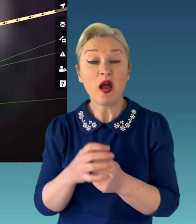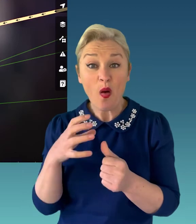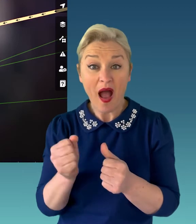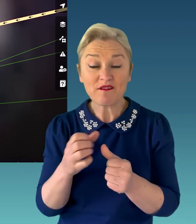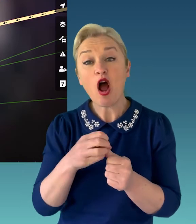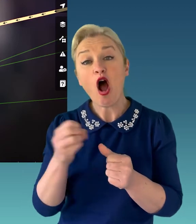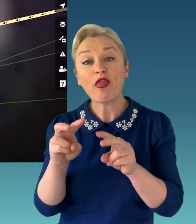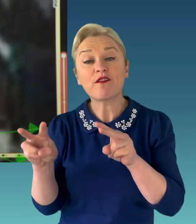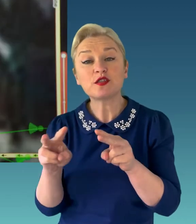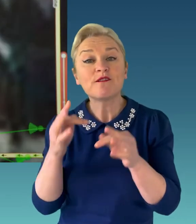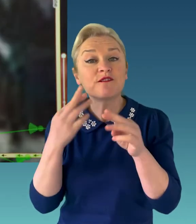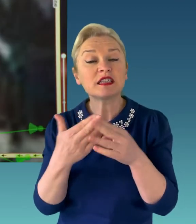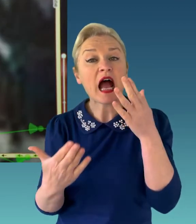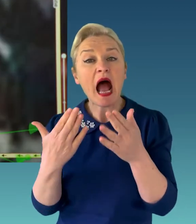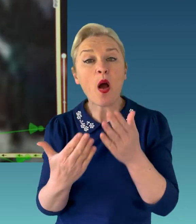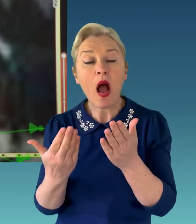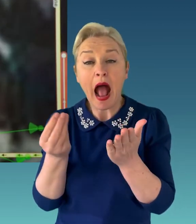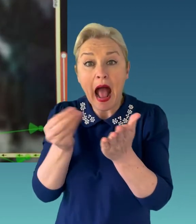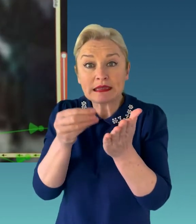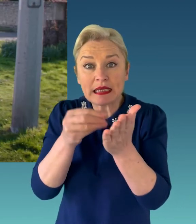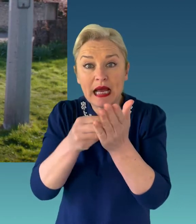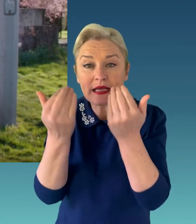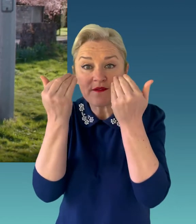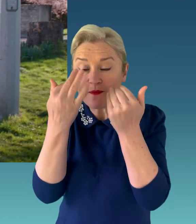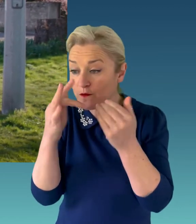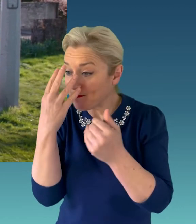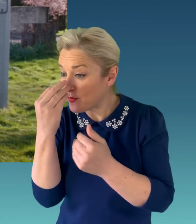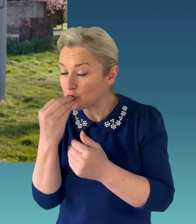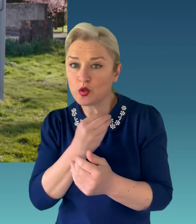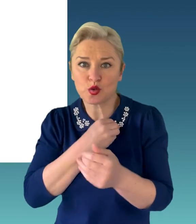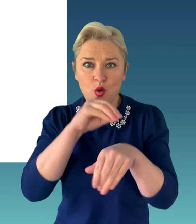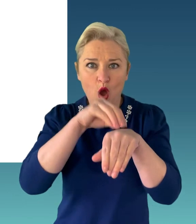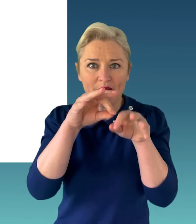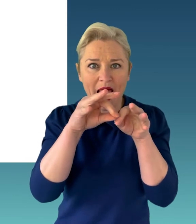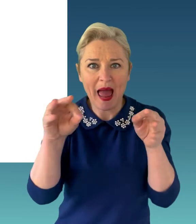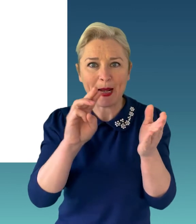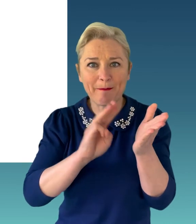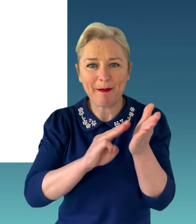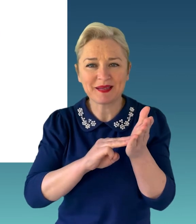how to add the information in your photos to online maps. And be sure to keep snapping.